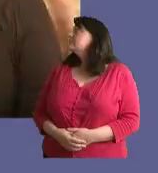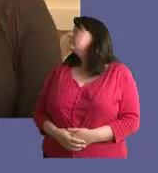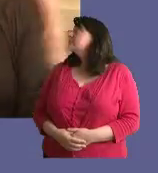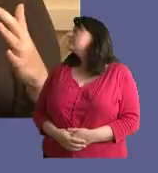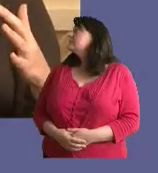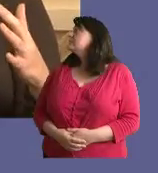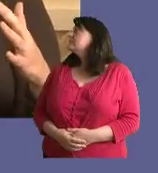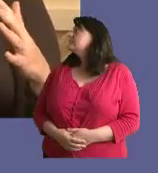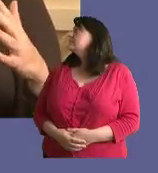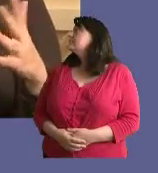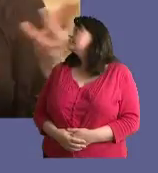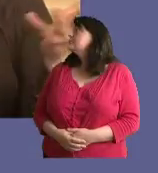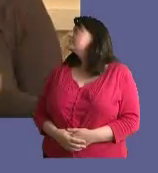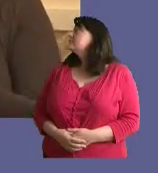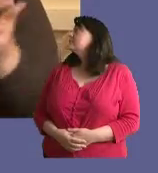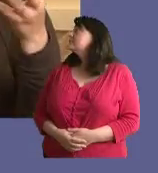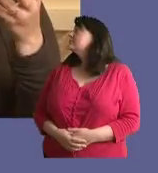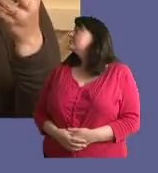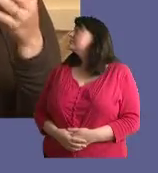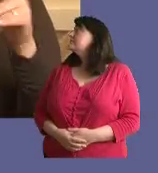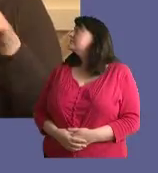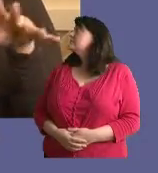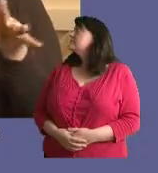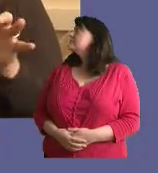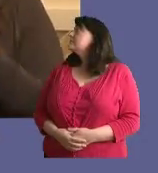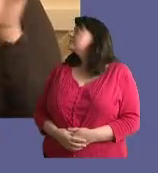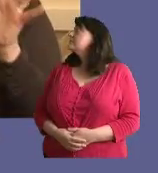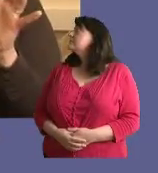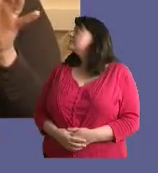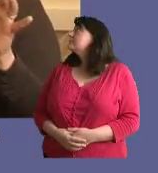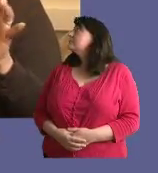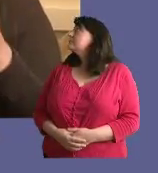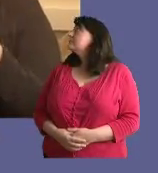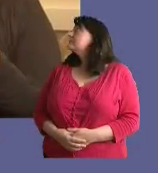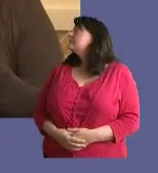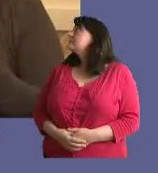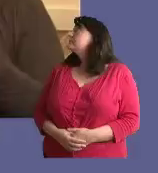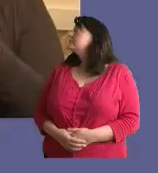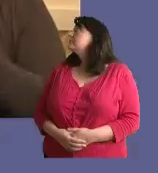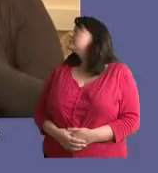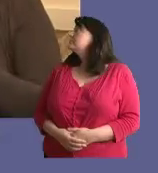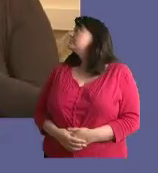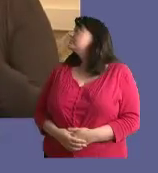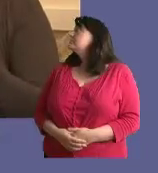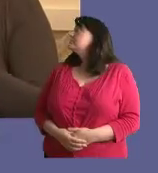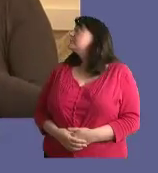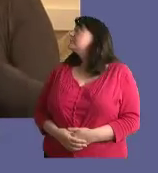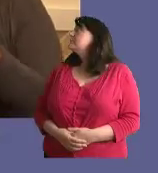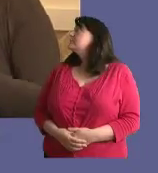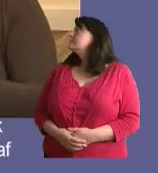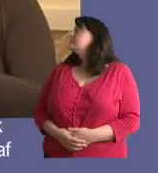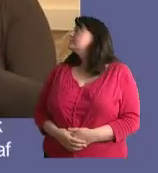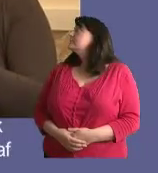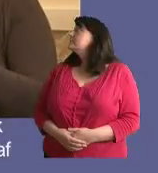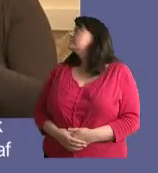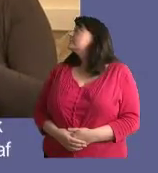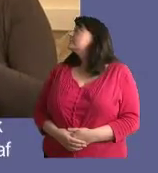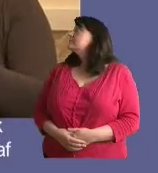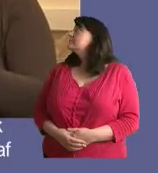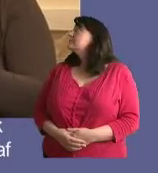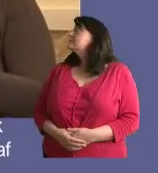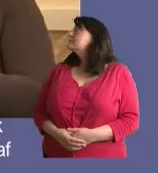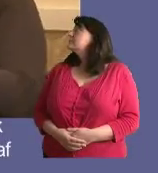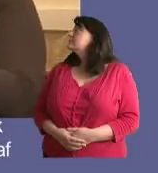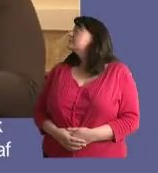community. So being in their language means that one person will say something and another person will pick it up, and then it would get